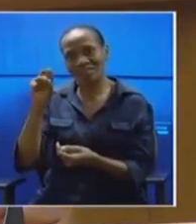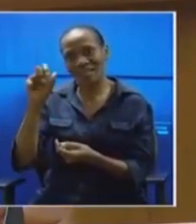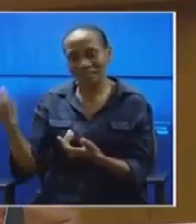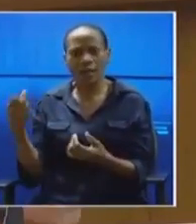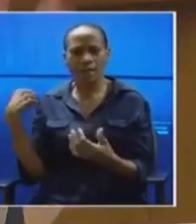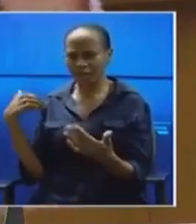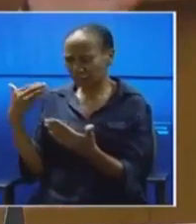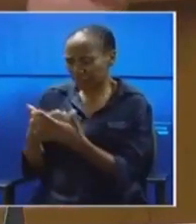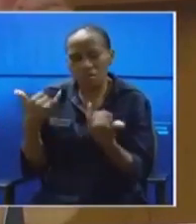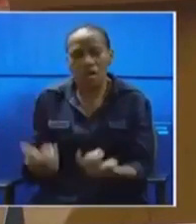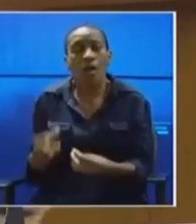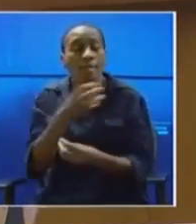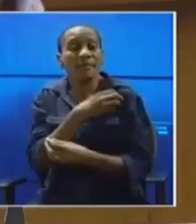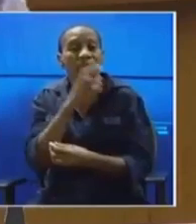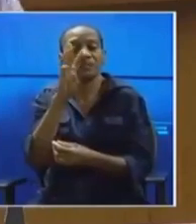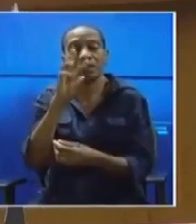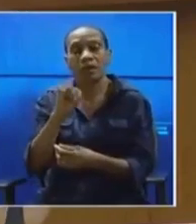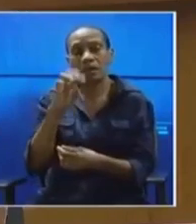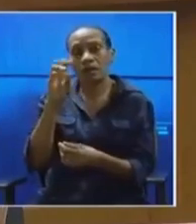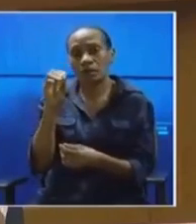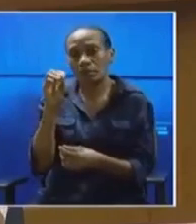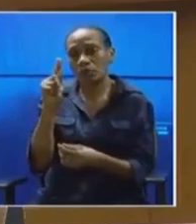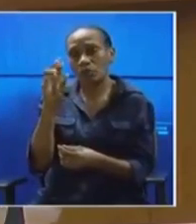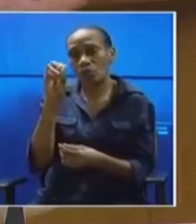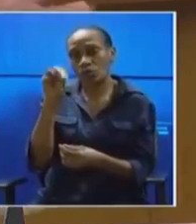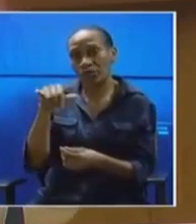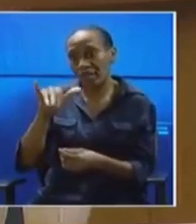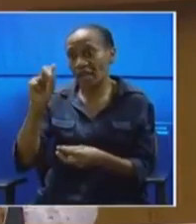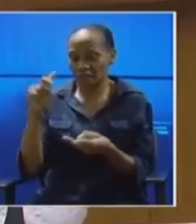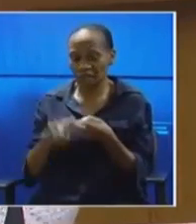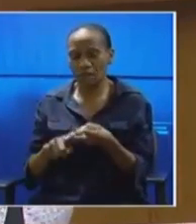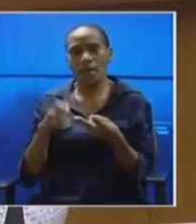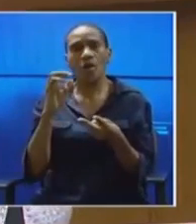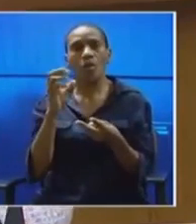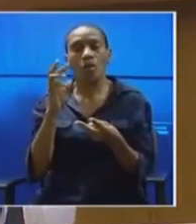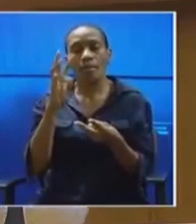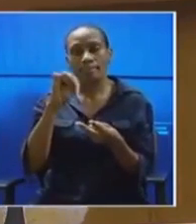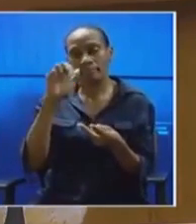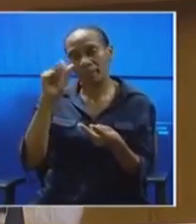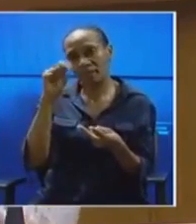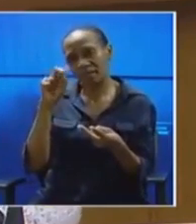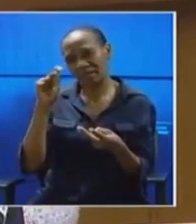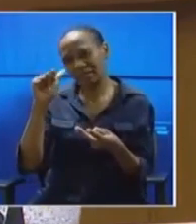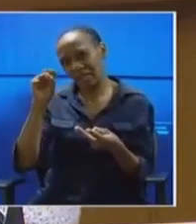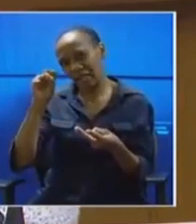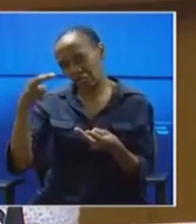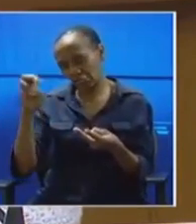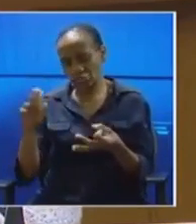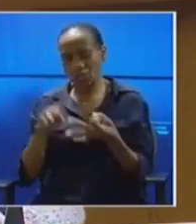Nomvula Mokonyana, ANC chairperson Gwede Mantashe, Deputy Minister Thabang Makwetla, and